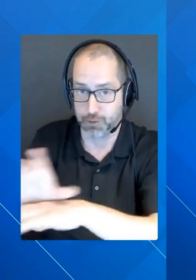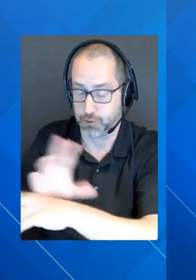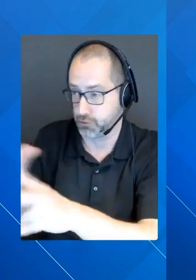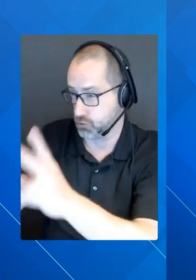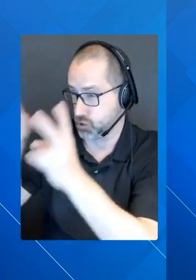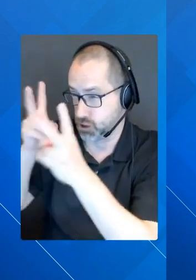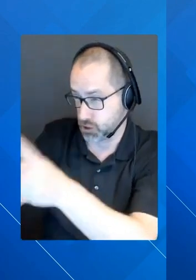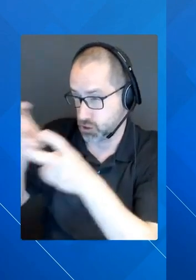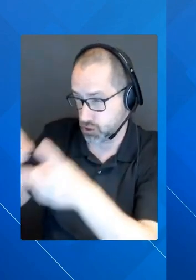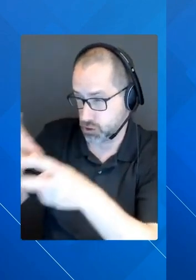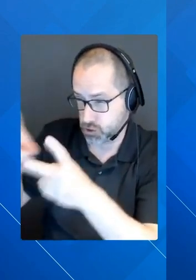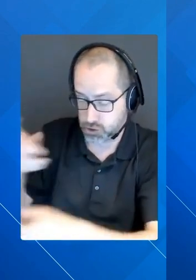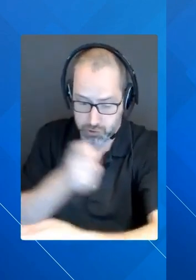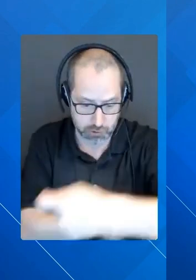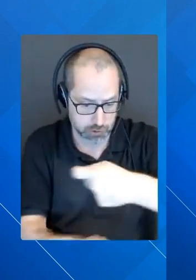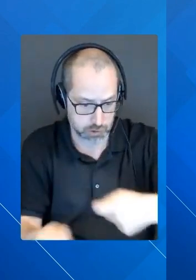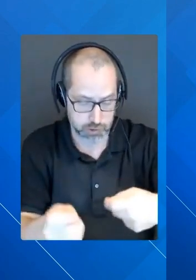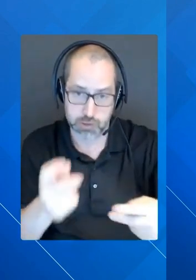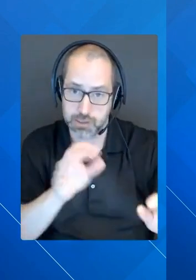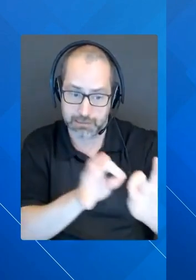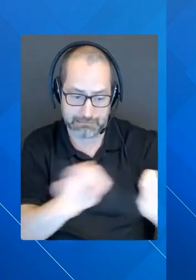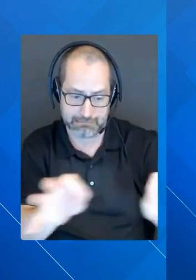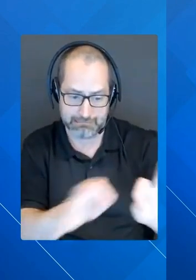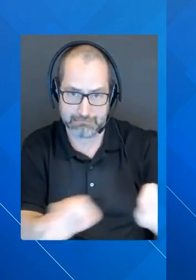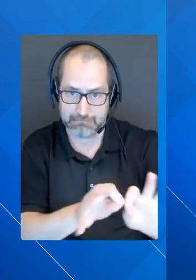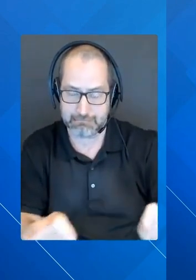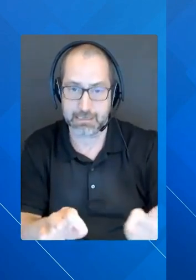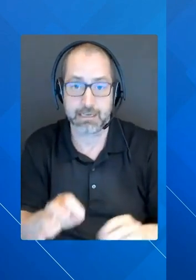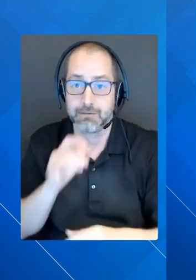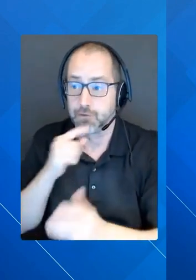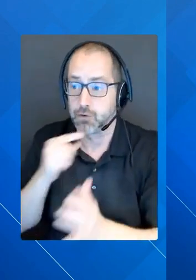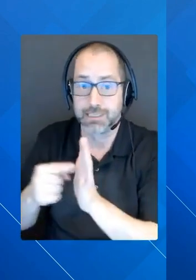of information visually. Take this heading.